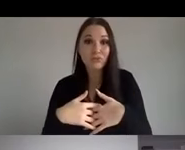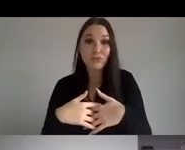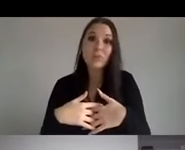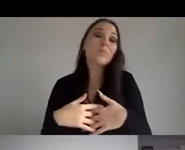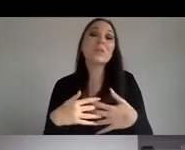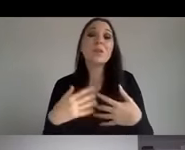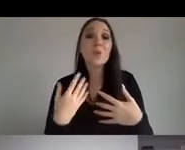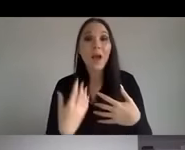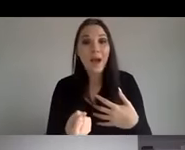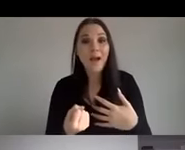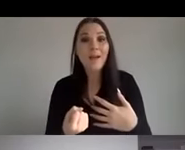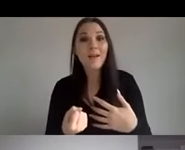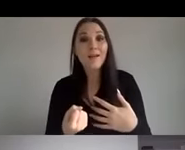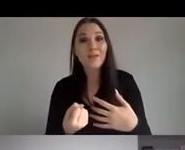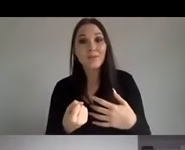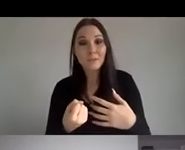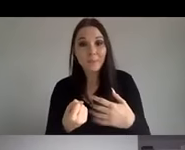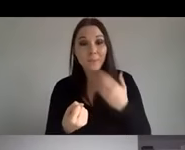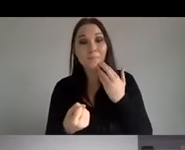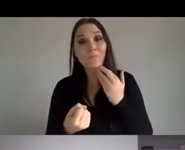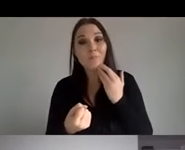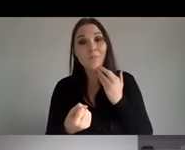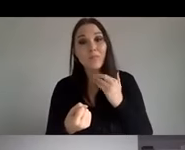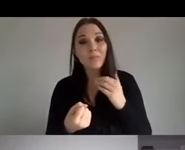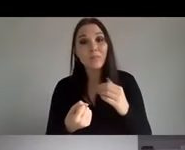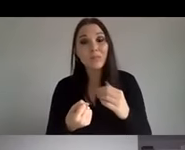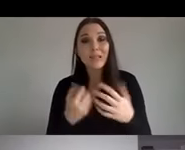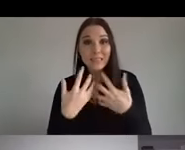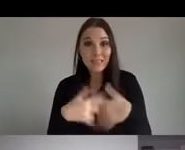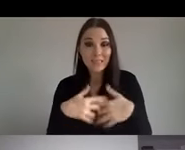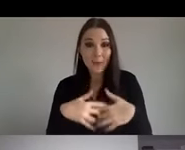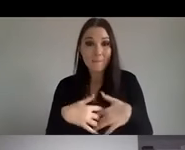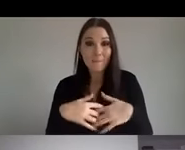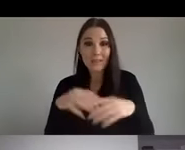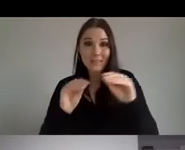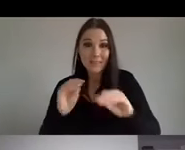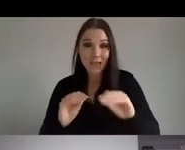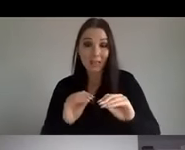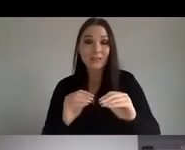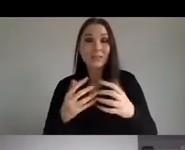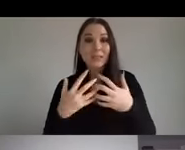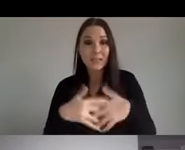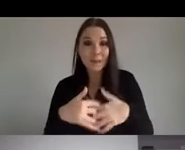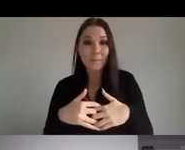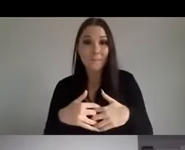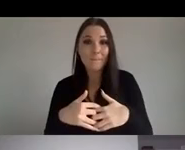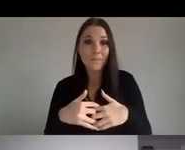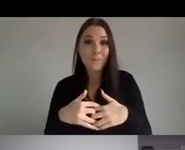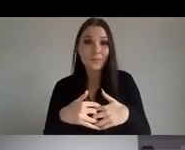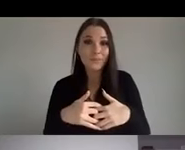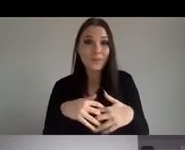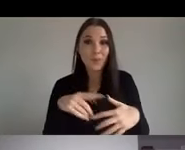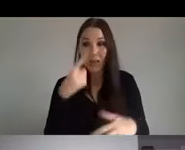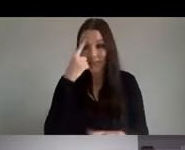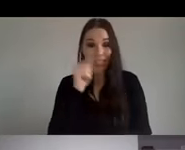statistical inference, is this statistical system, and then you cannot say with full determinism this will happen